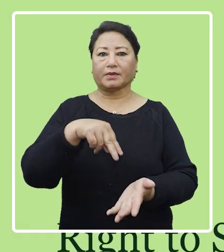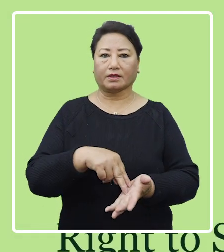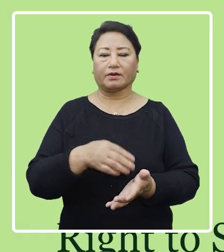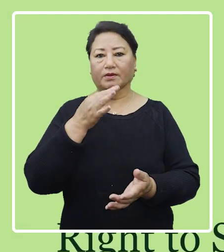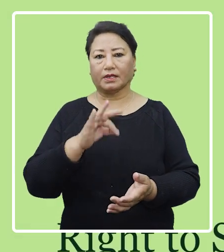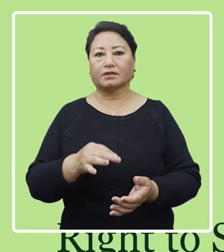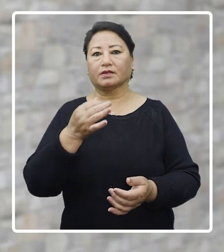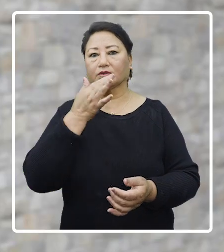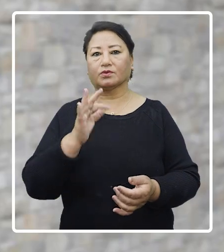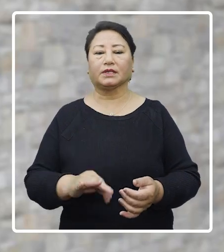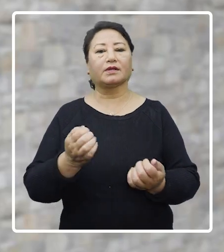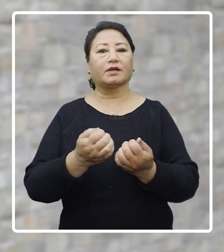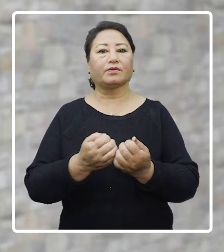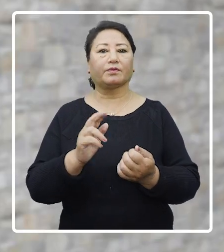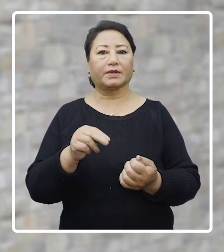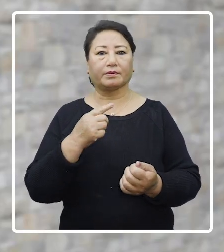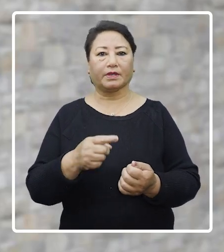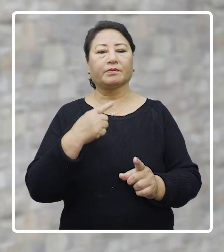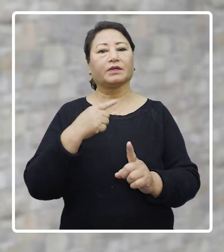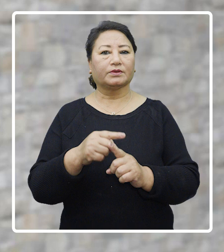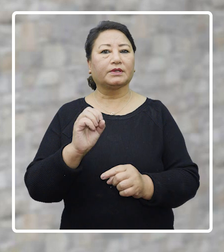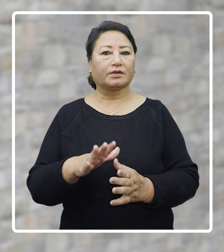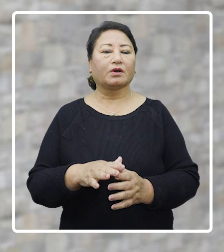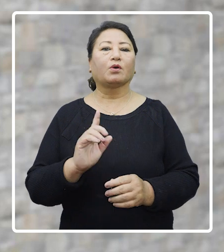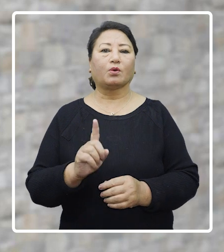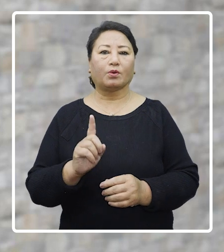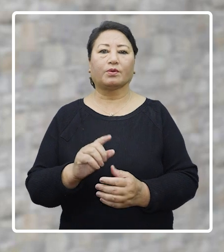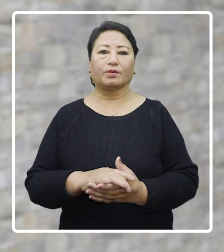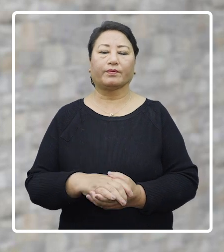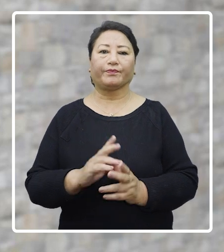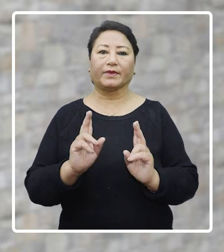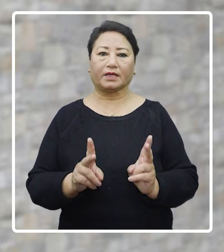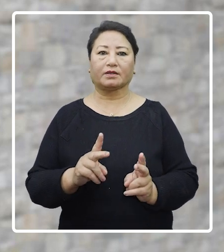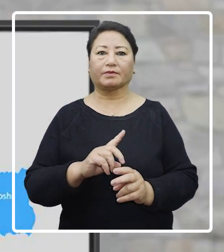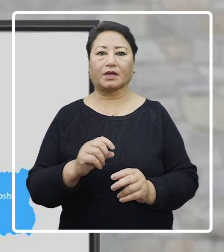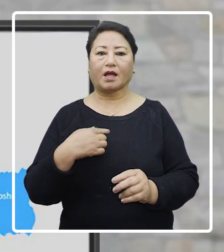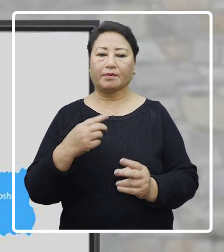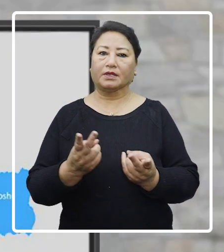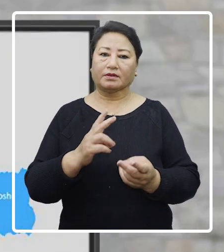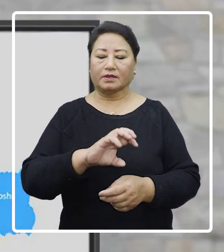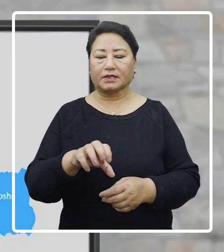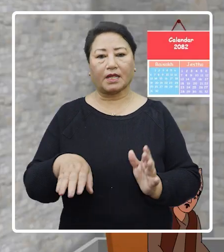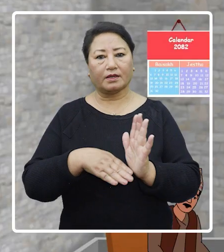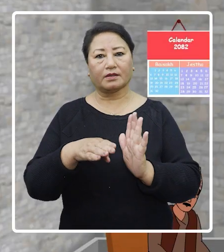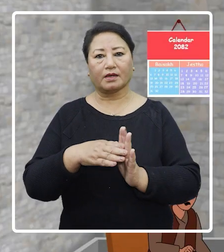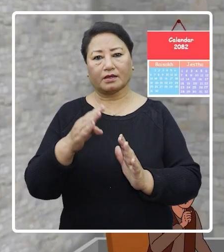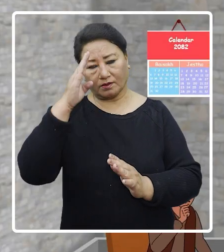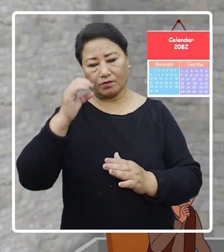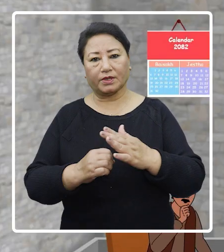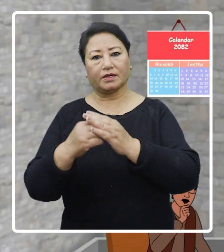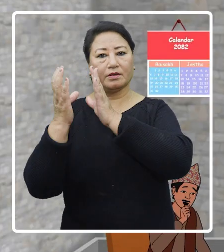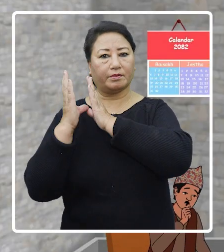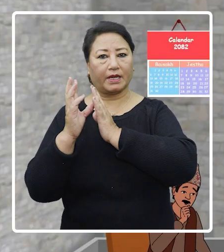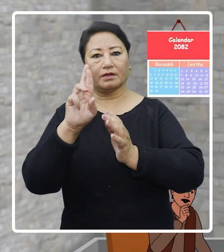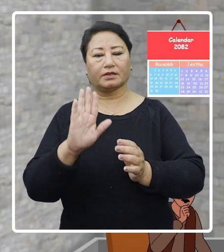and their right to self-determination. Oh, I realize this is the local government's primary responsibility, like ours. We